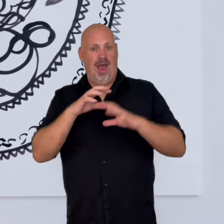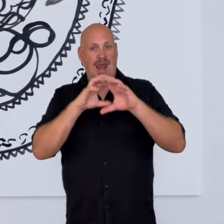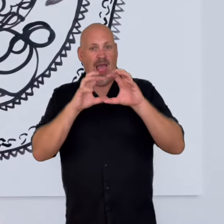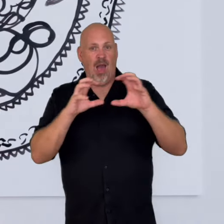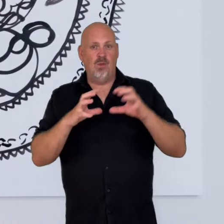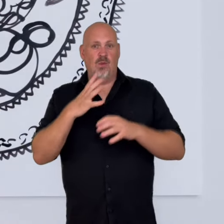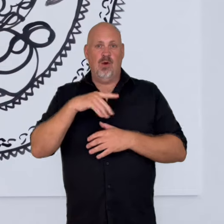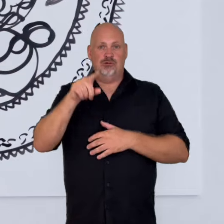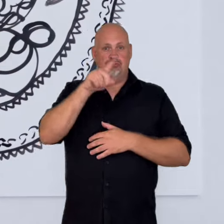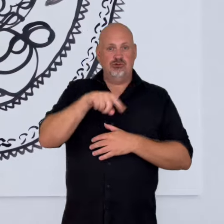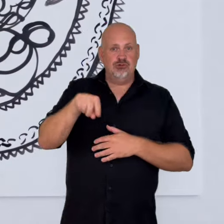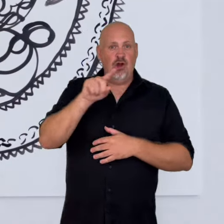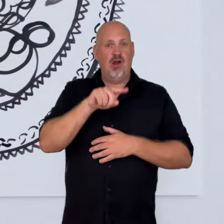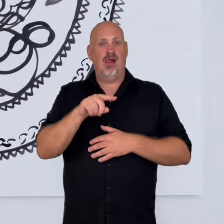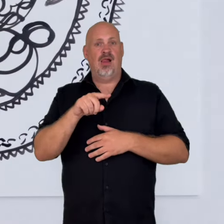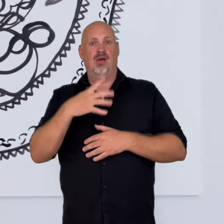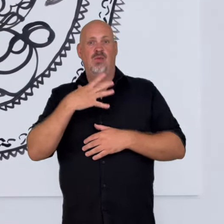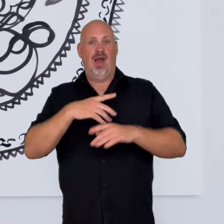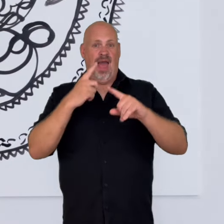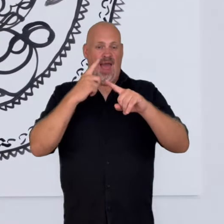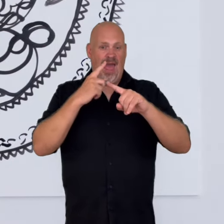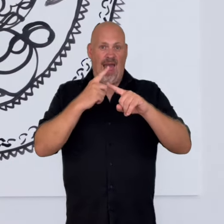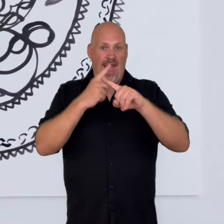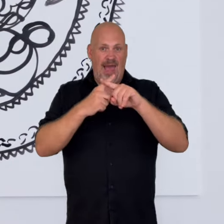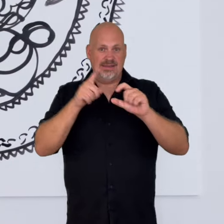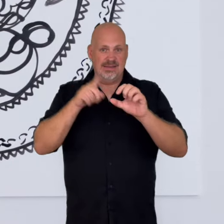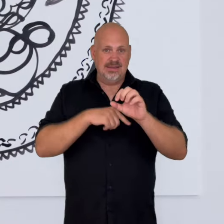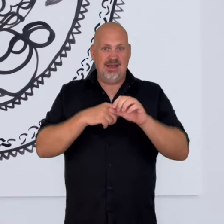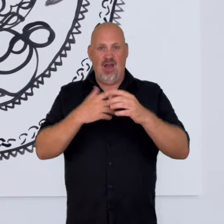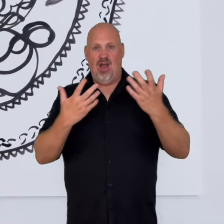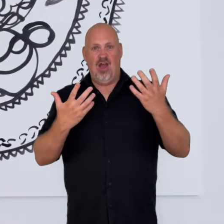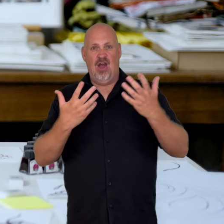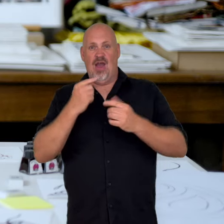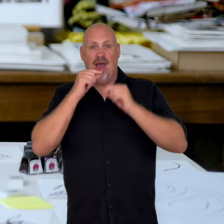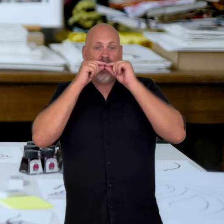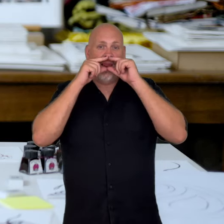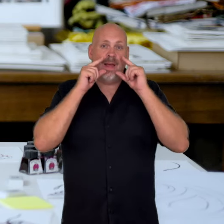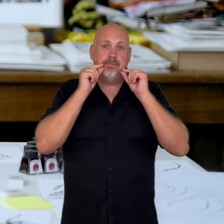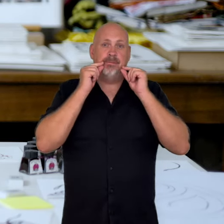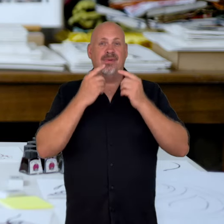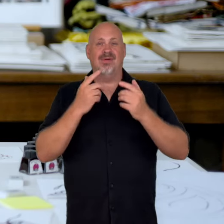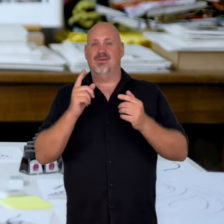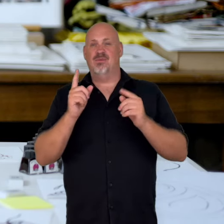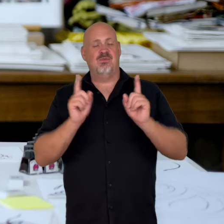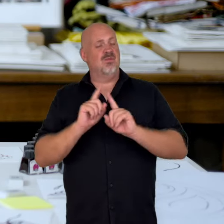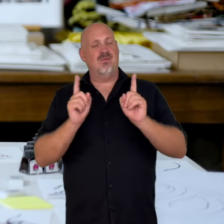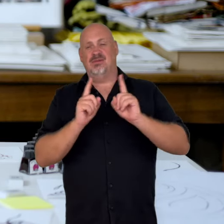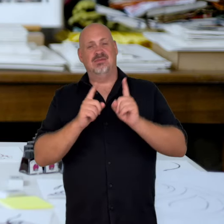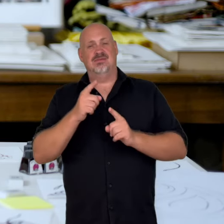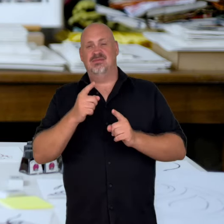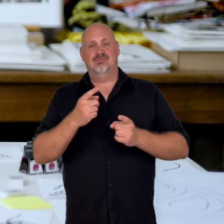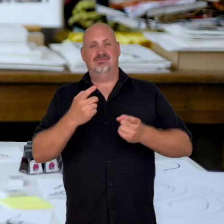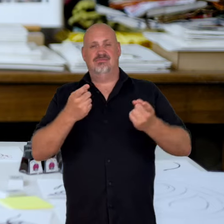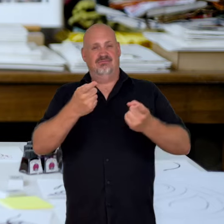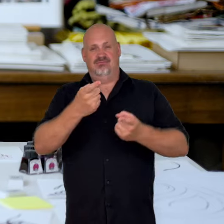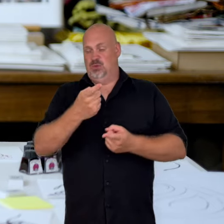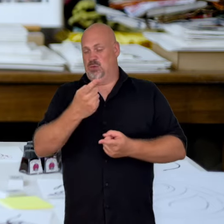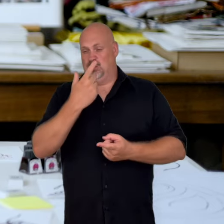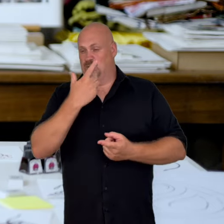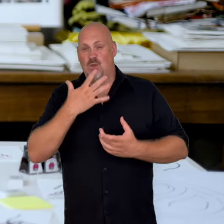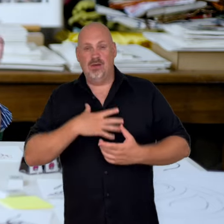ticks, crosses, whatever you're feeling. And if you want to do some make yourself almost like a